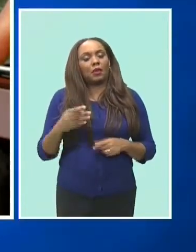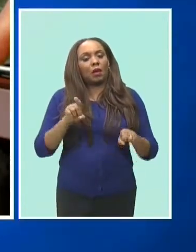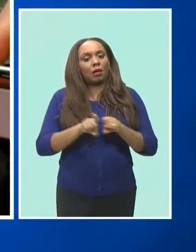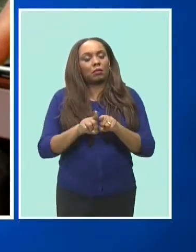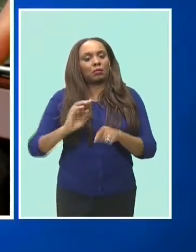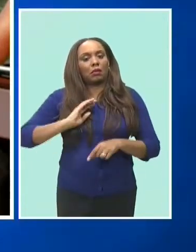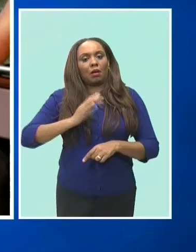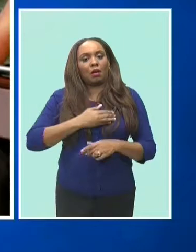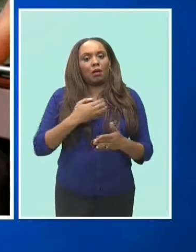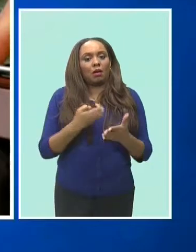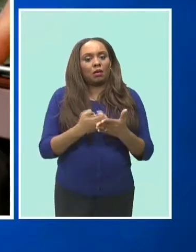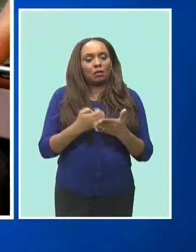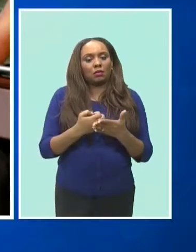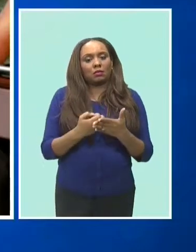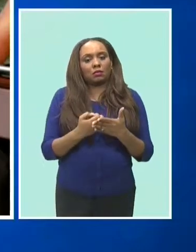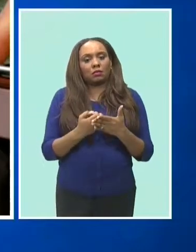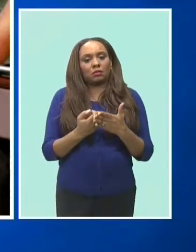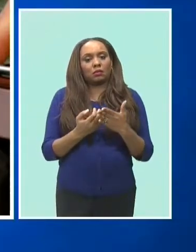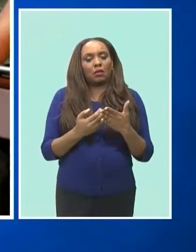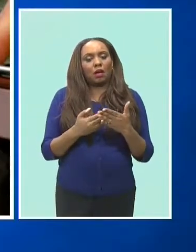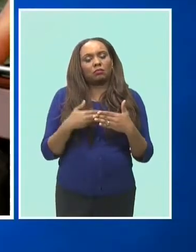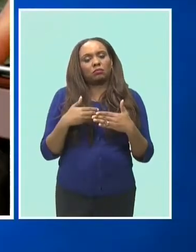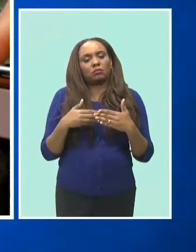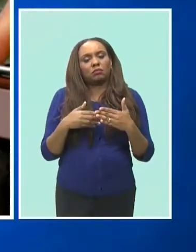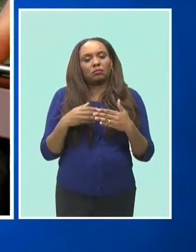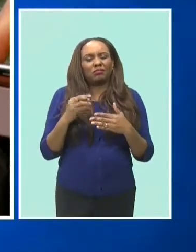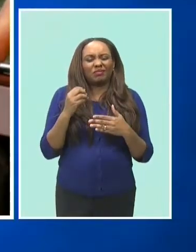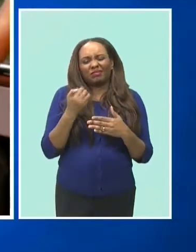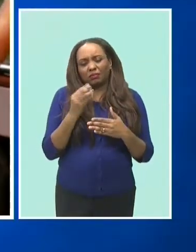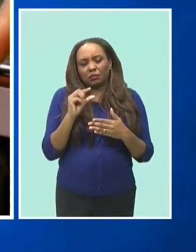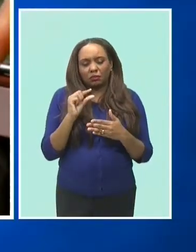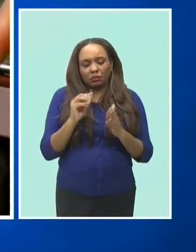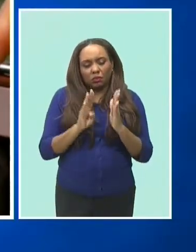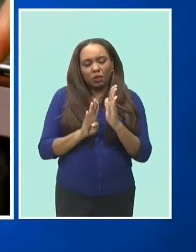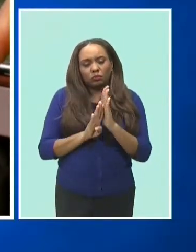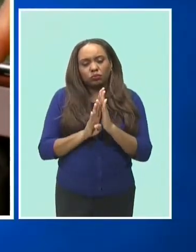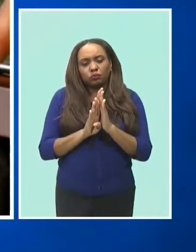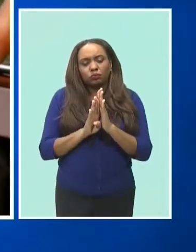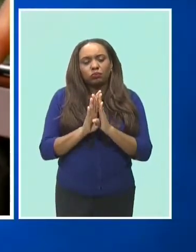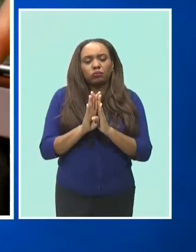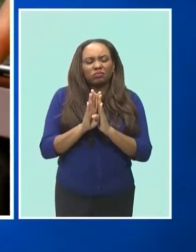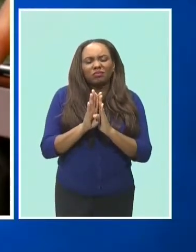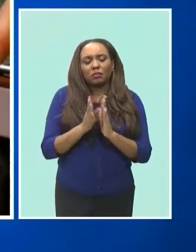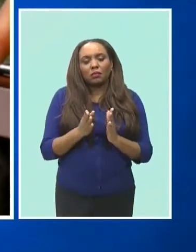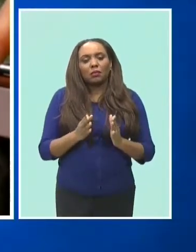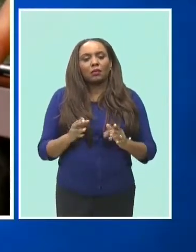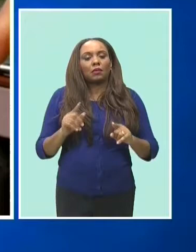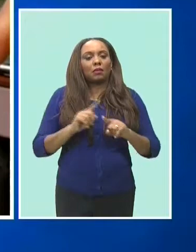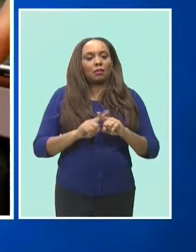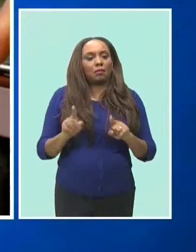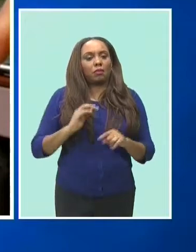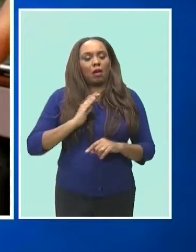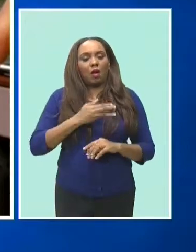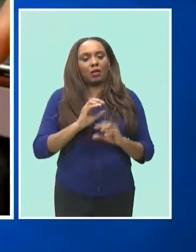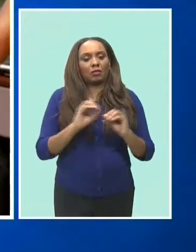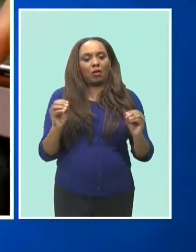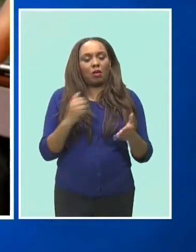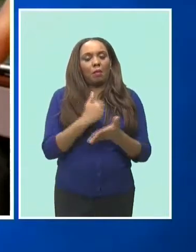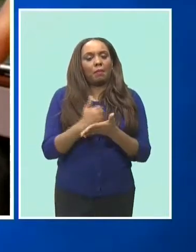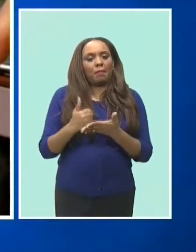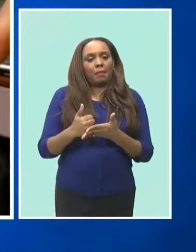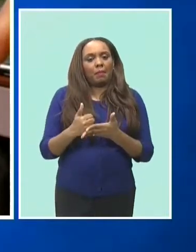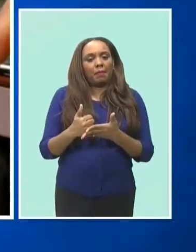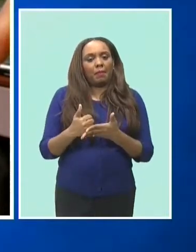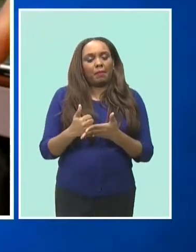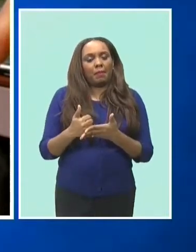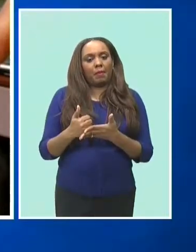economy, we've had anemic growth over the last 3 to 5 years. Withstanding all of those, our non-bank financial sector has weathered the storm and still continues